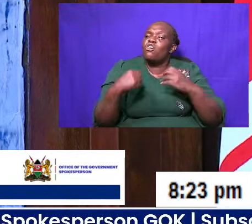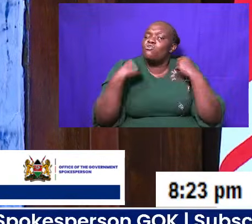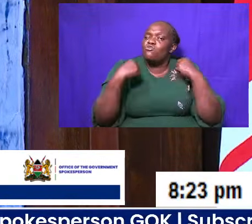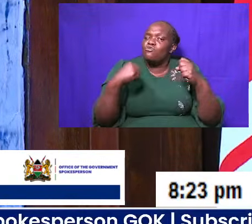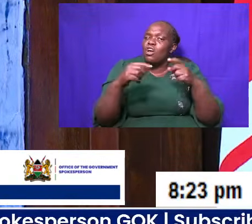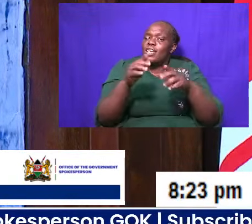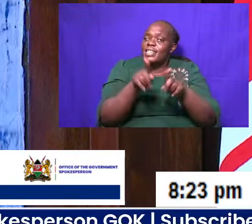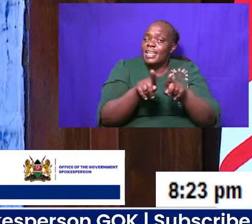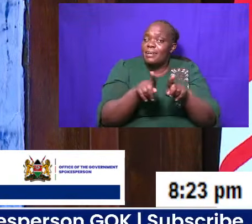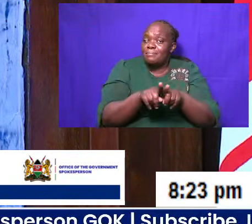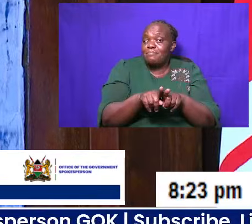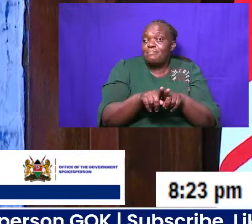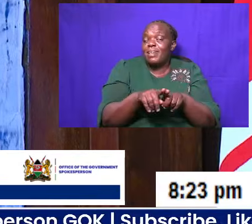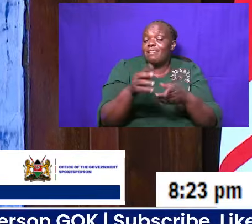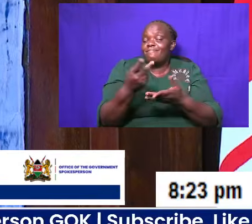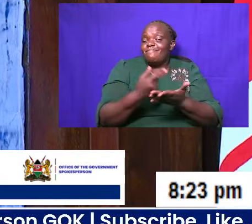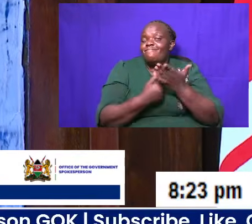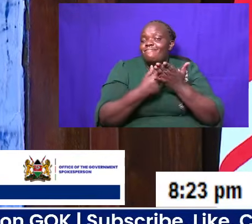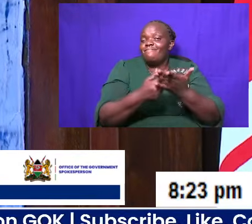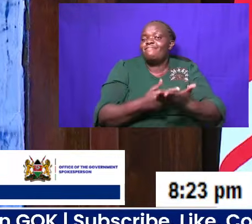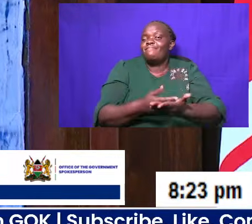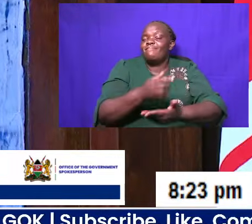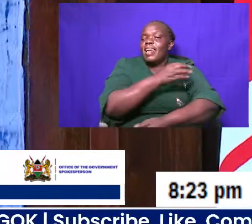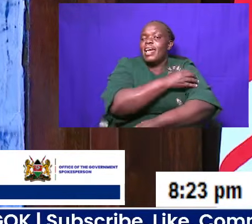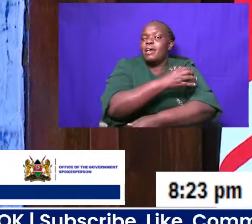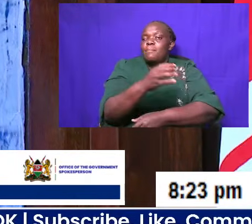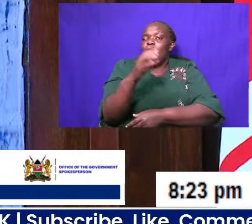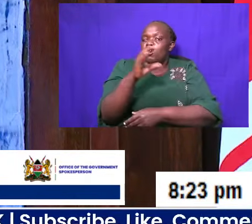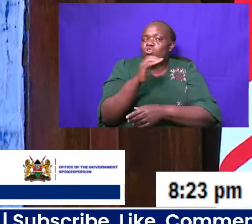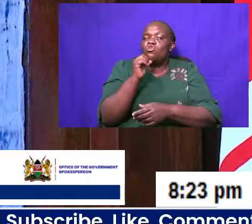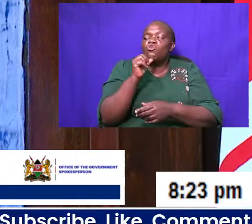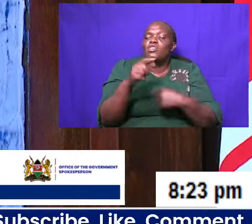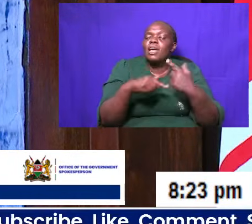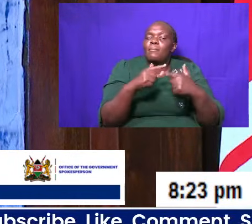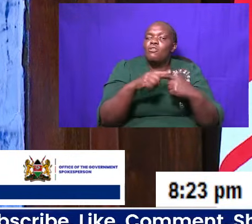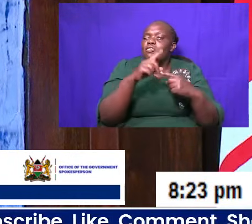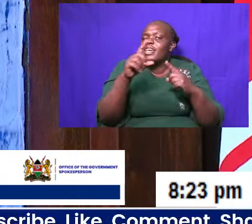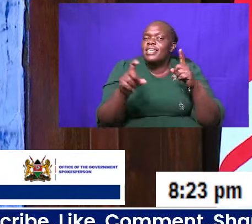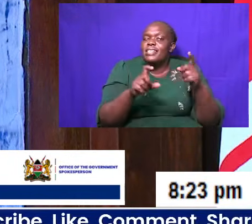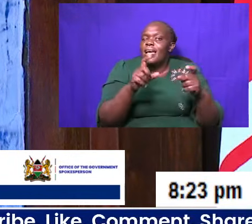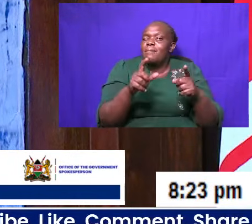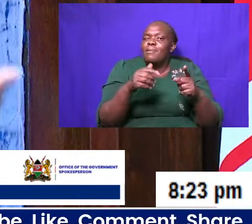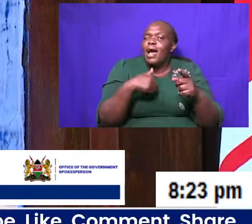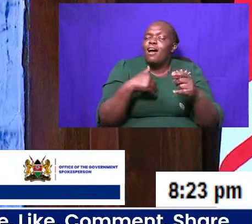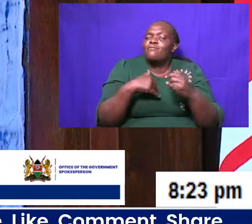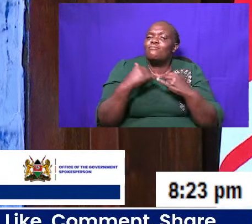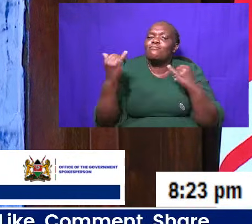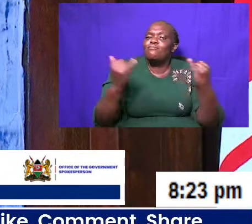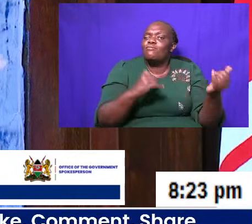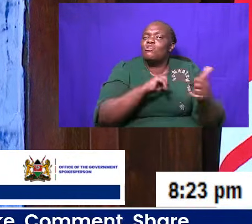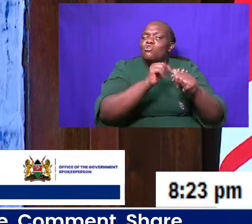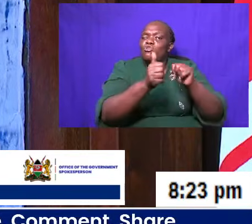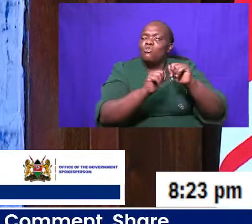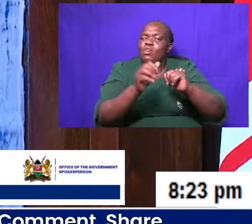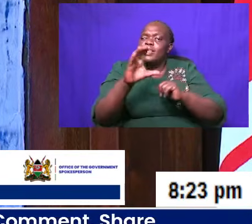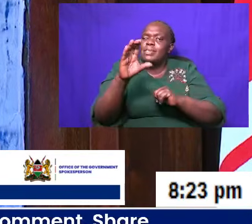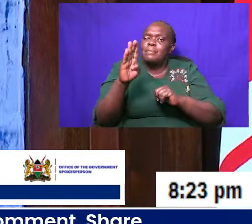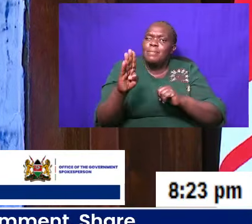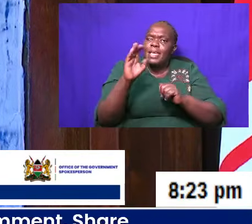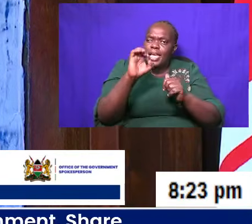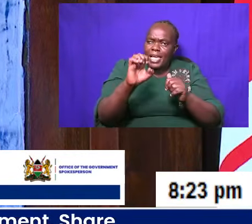ethical, engaged and empowered citizen. It is not about the exam. It has introduced the core competencies such as